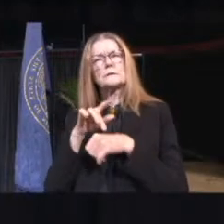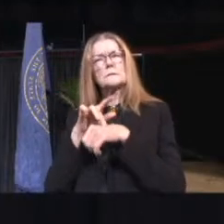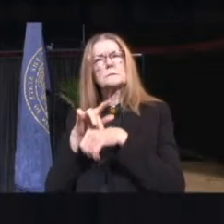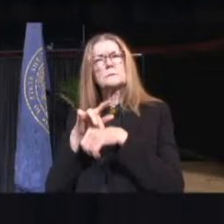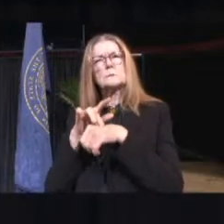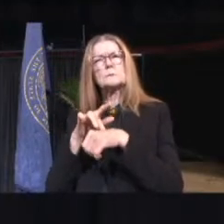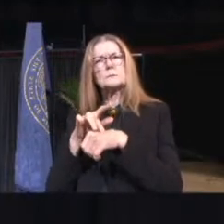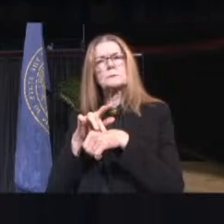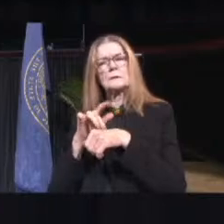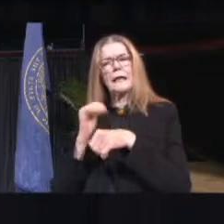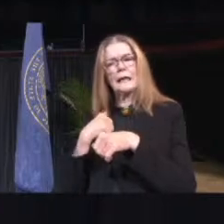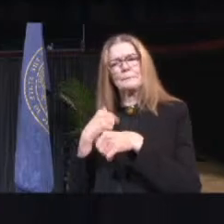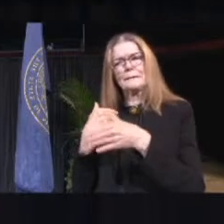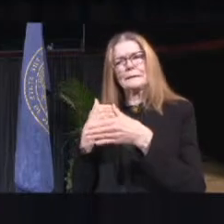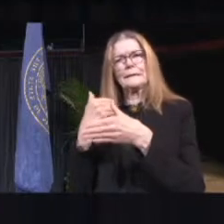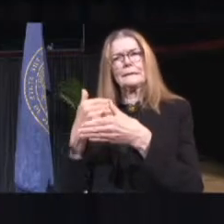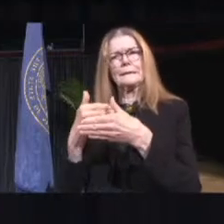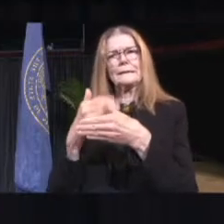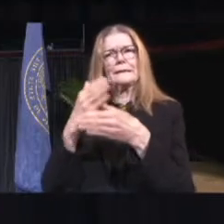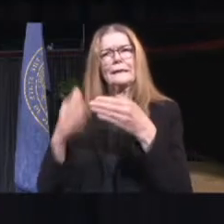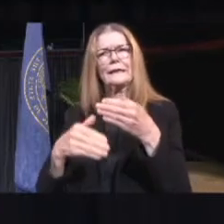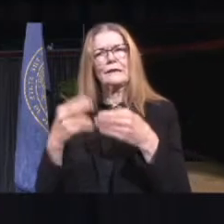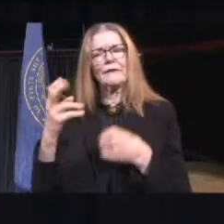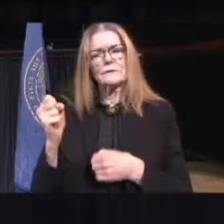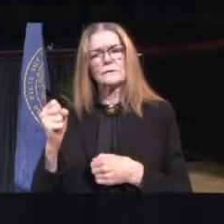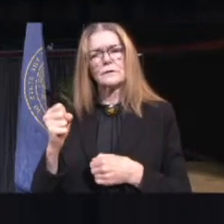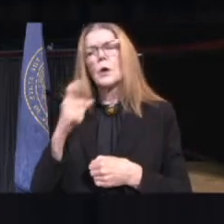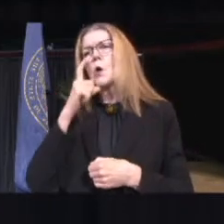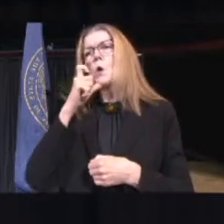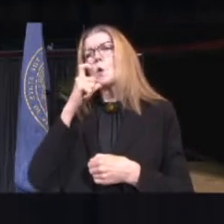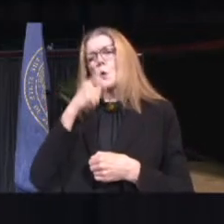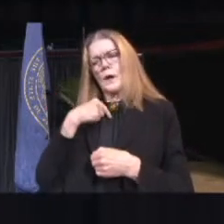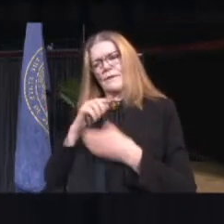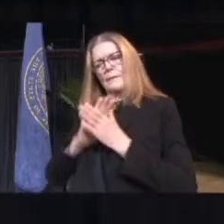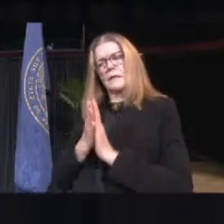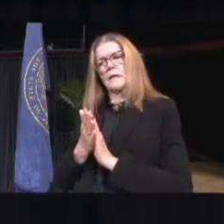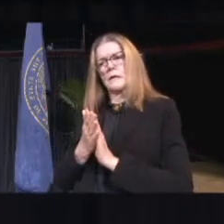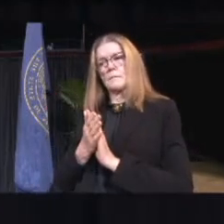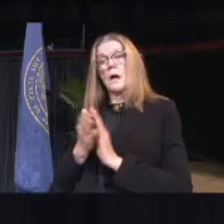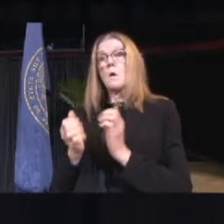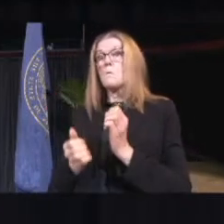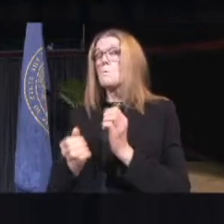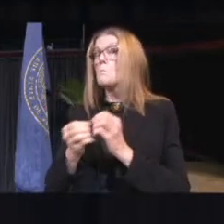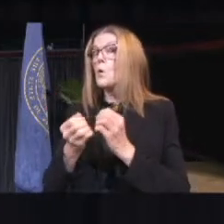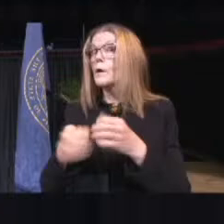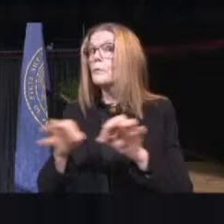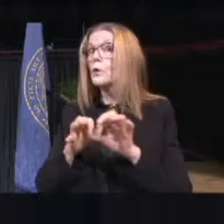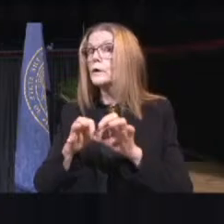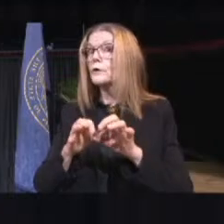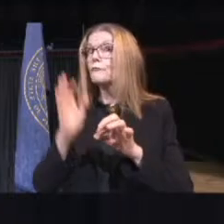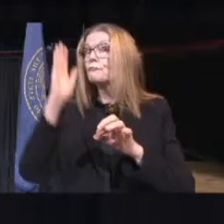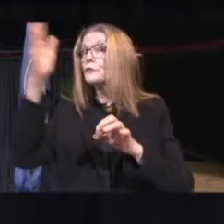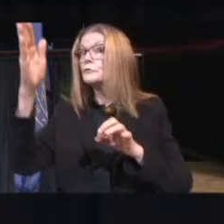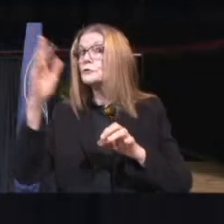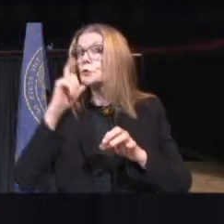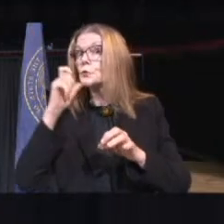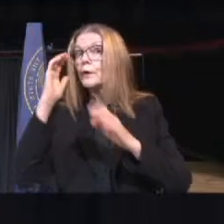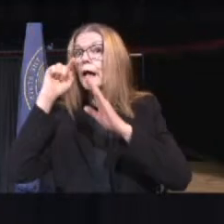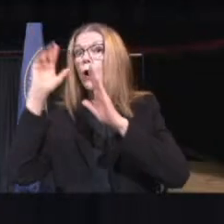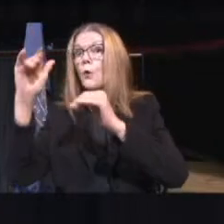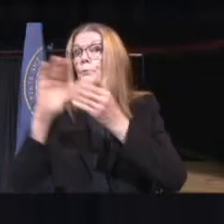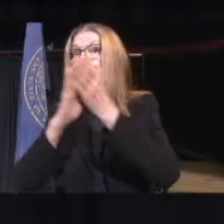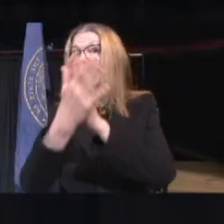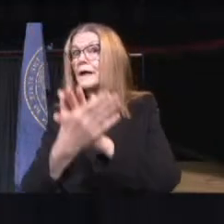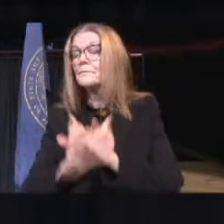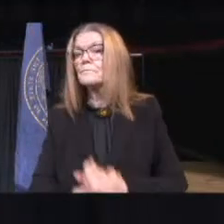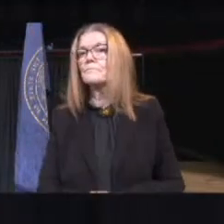the end of high school. Who have I become? And more importantly, who do I hope to be? Like many of you, my